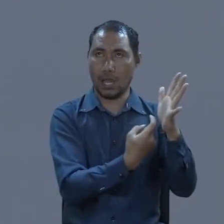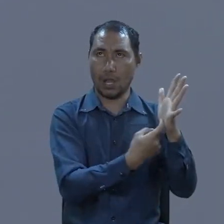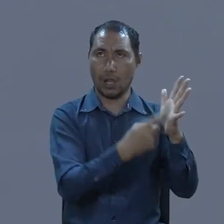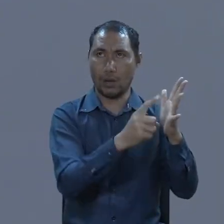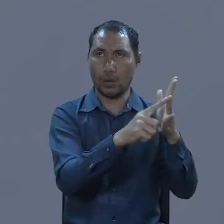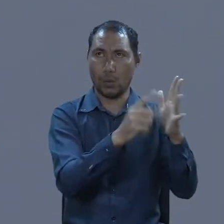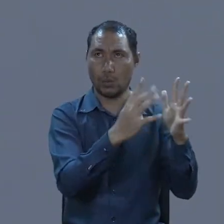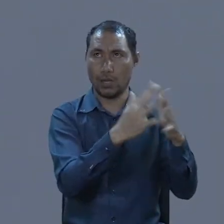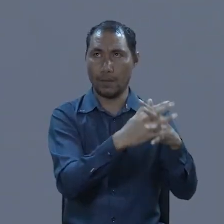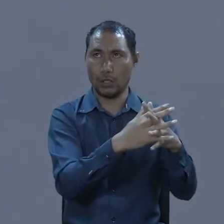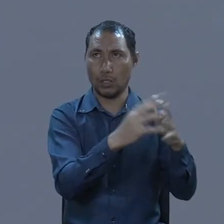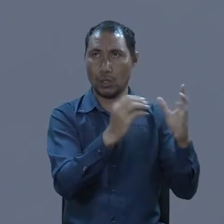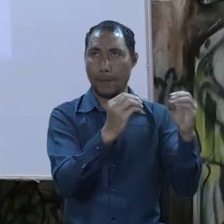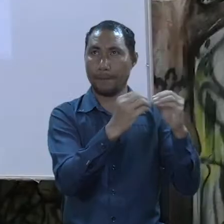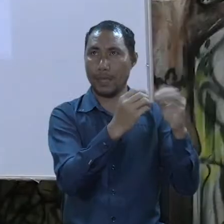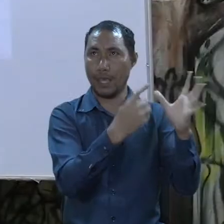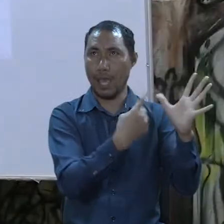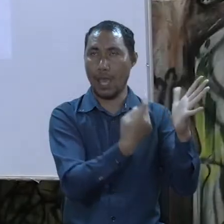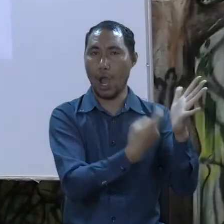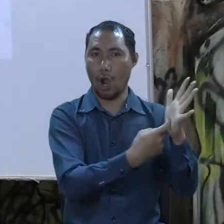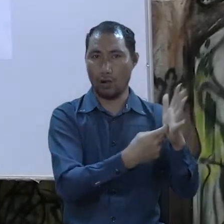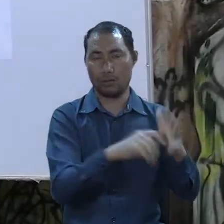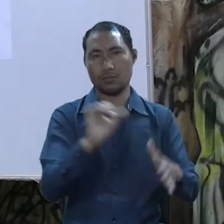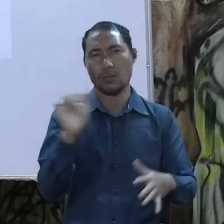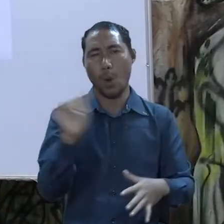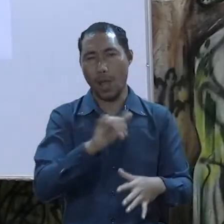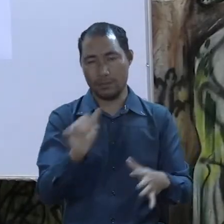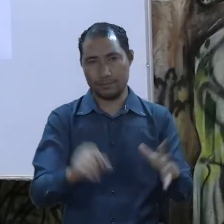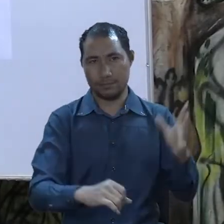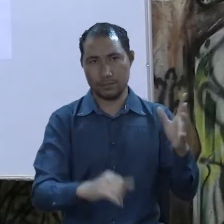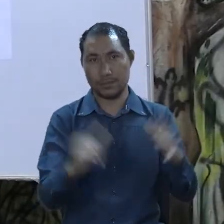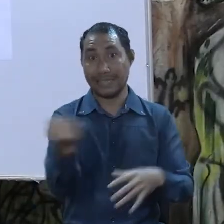a crowbar.